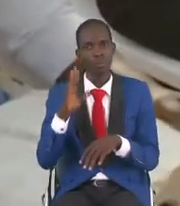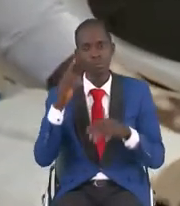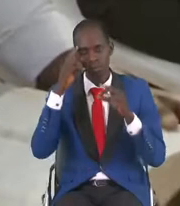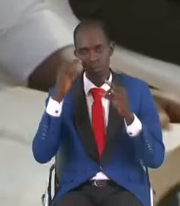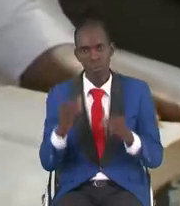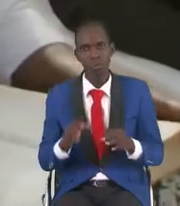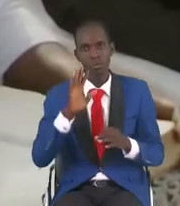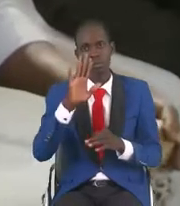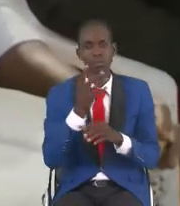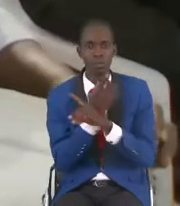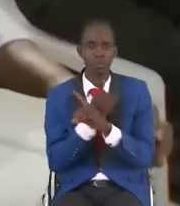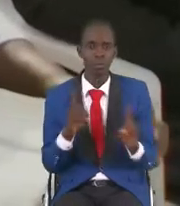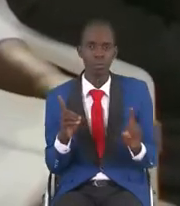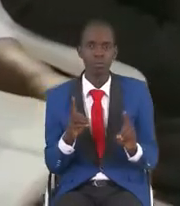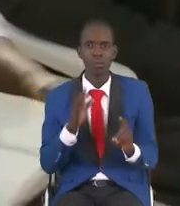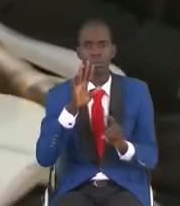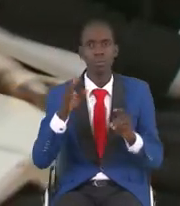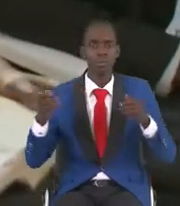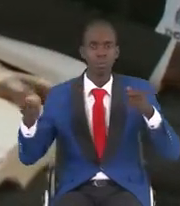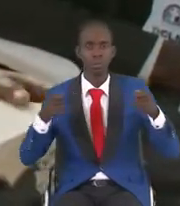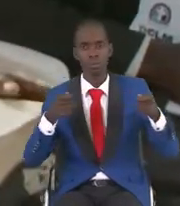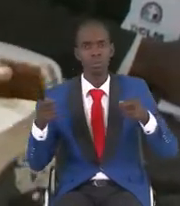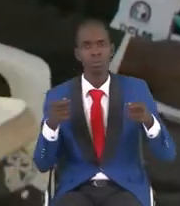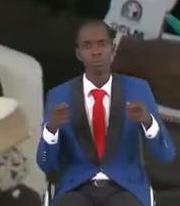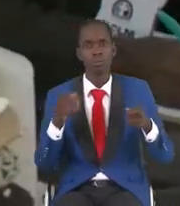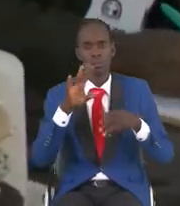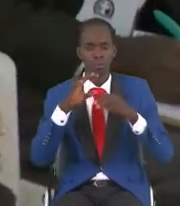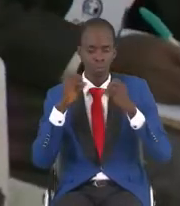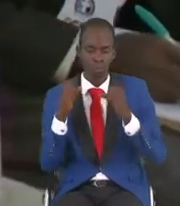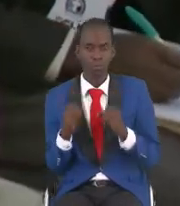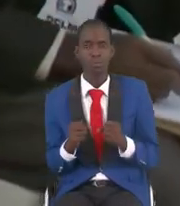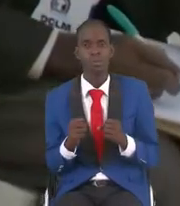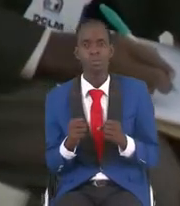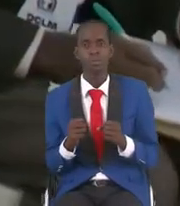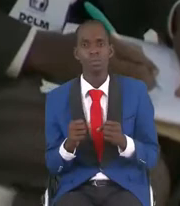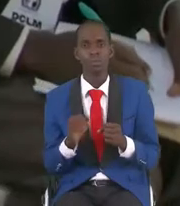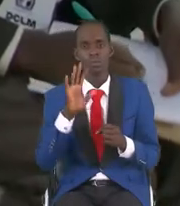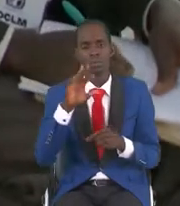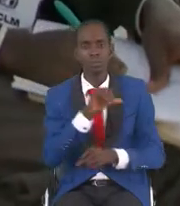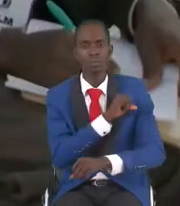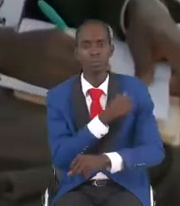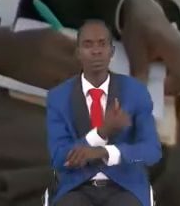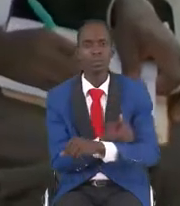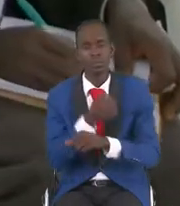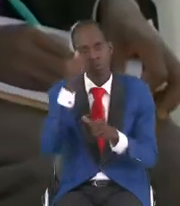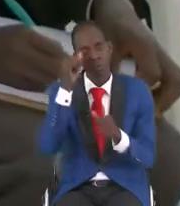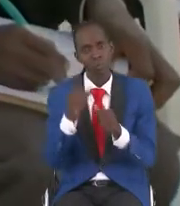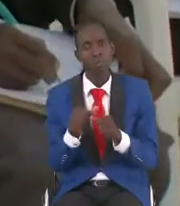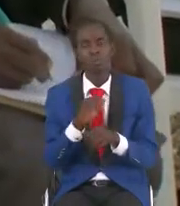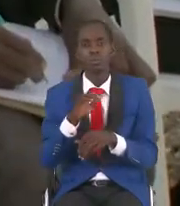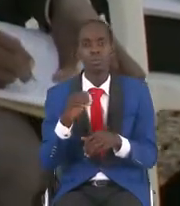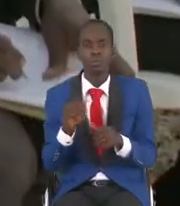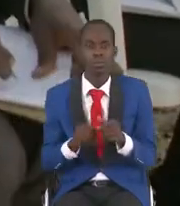deliverance, your dominion, your power, your authority. Remember, all the time, those